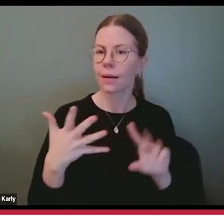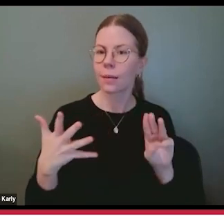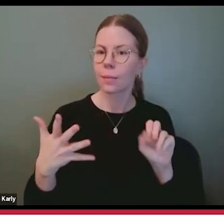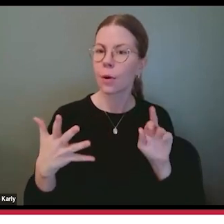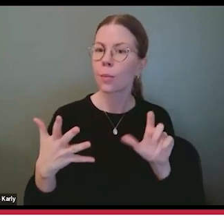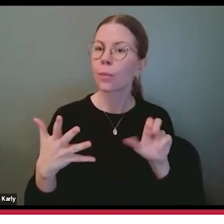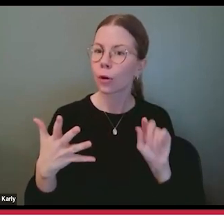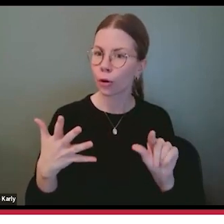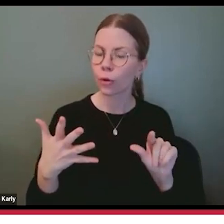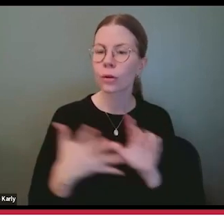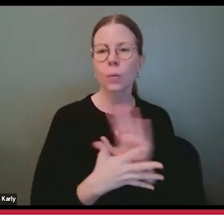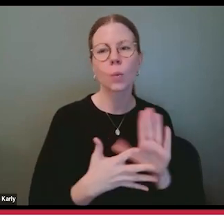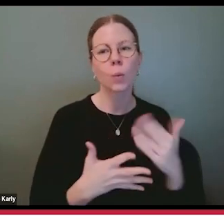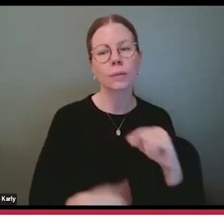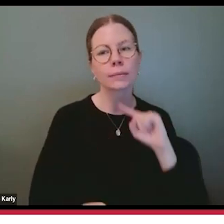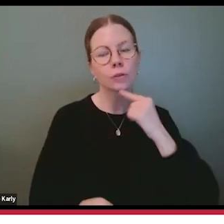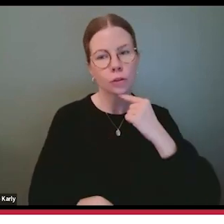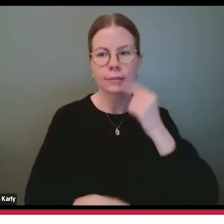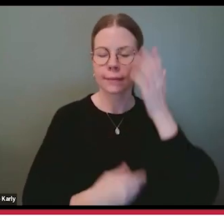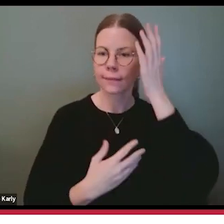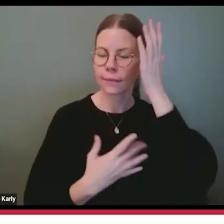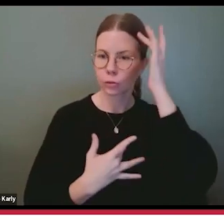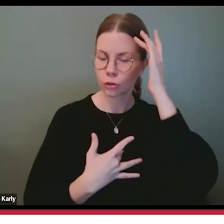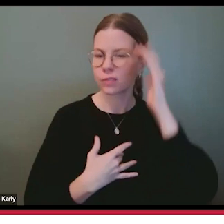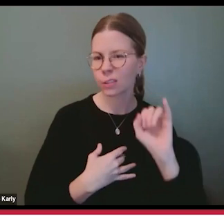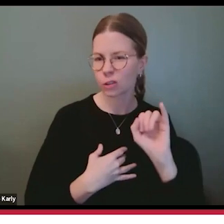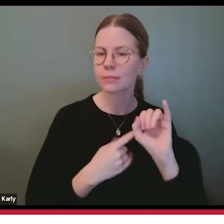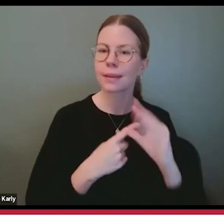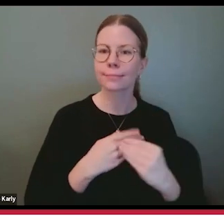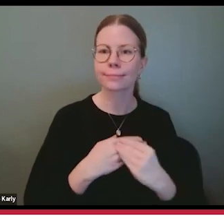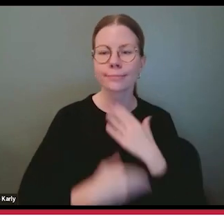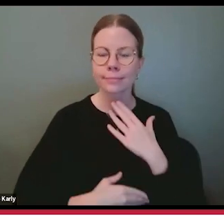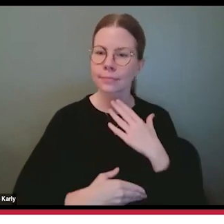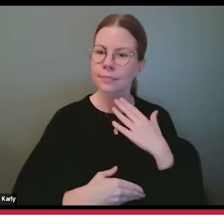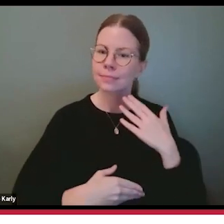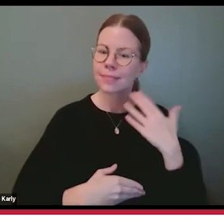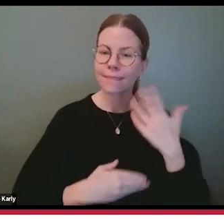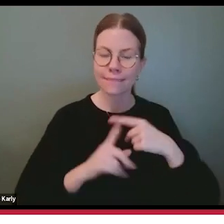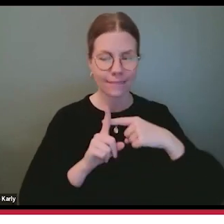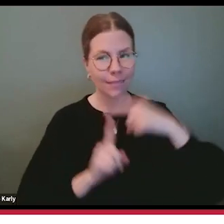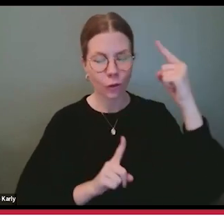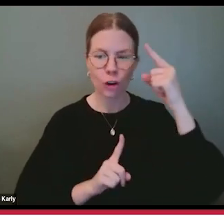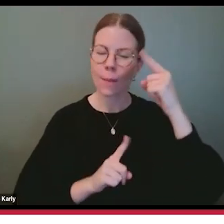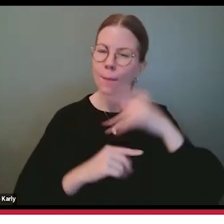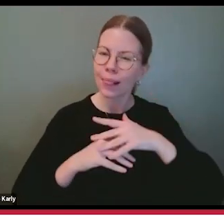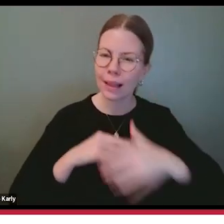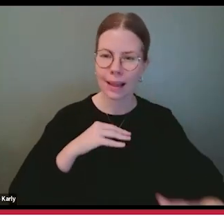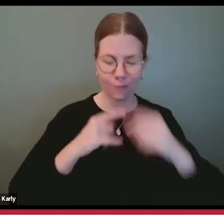serious infections that cause viral hemorrhagic fever, bleeding from all sorts of orifices, really